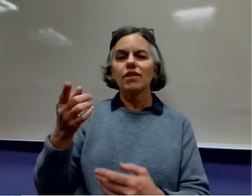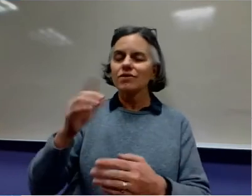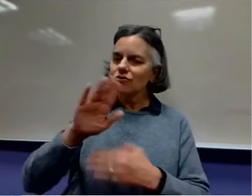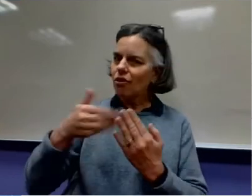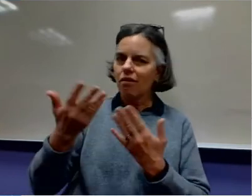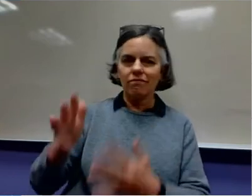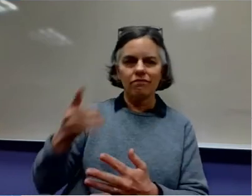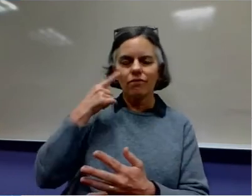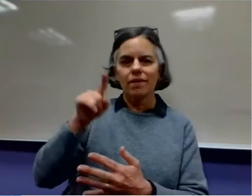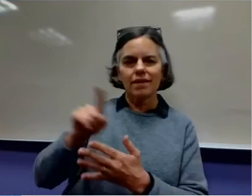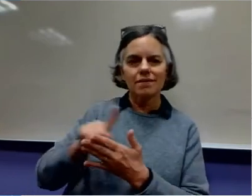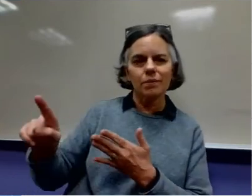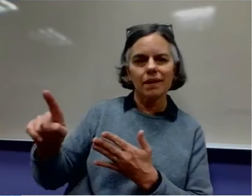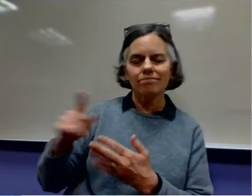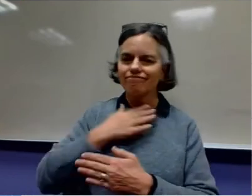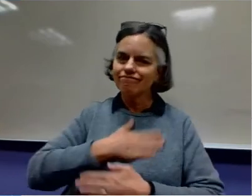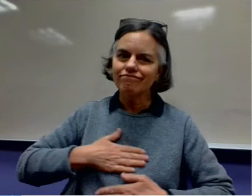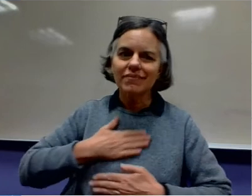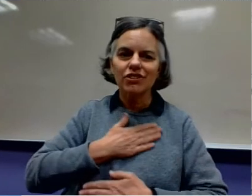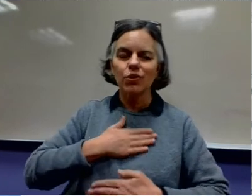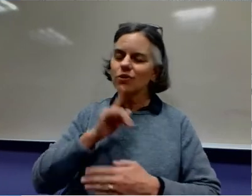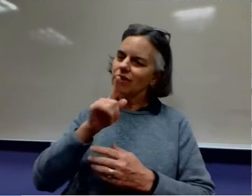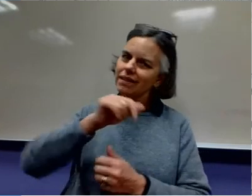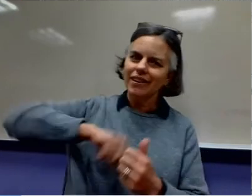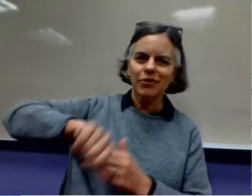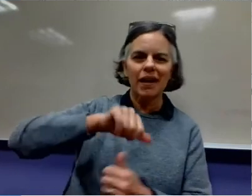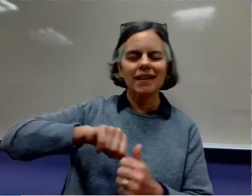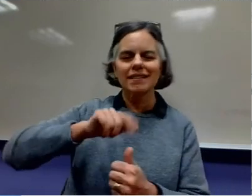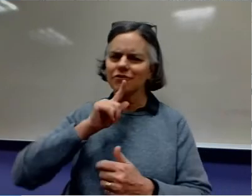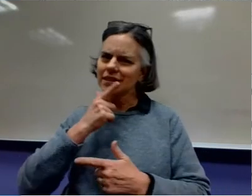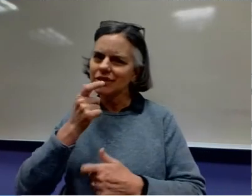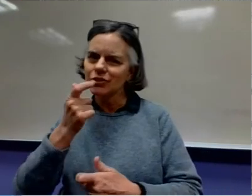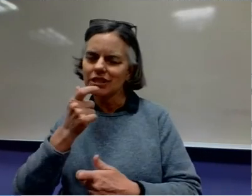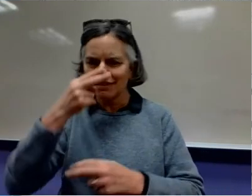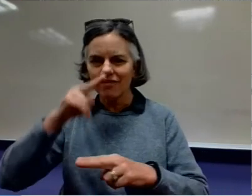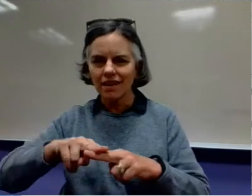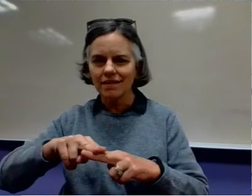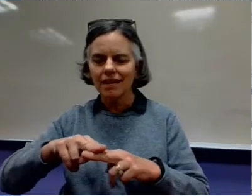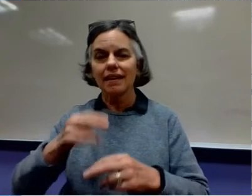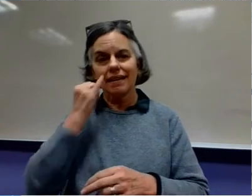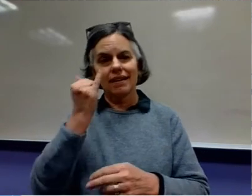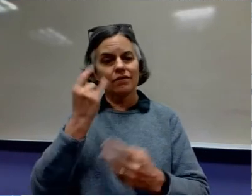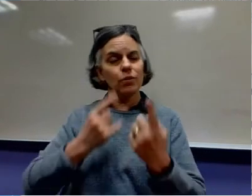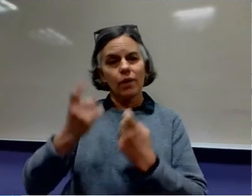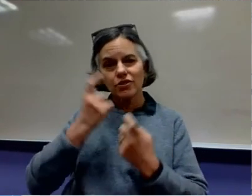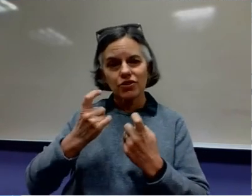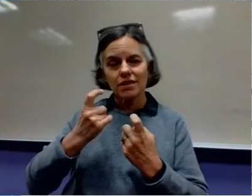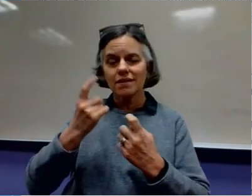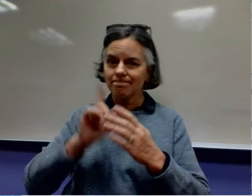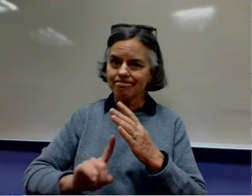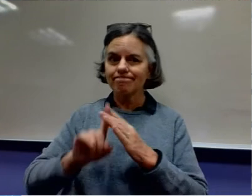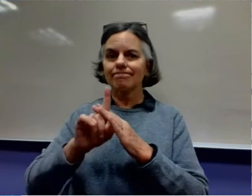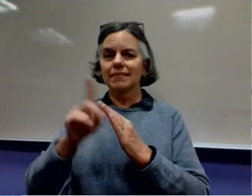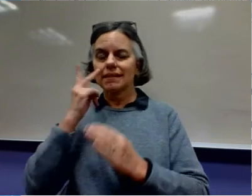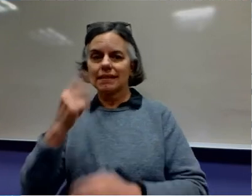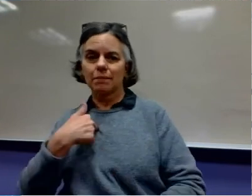for this week, but enjoy it, guys. It's really interactive. It's really interesting and fun. If you have any questions, stop and see